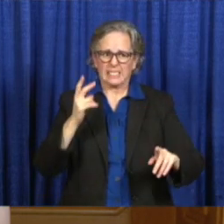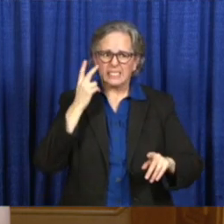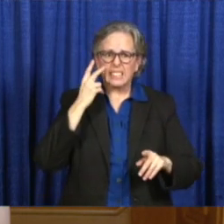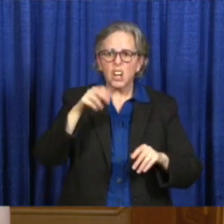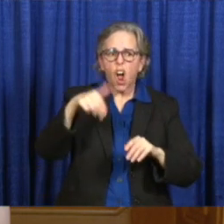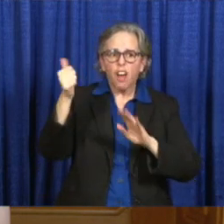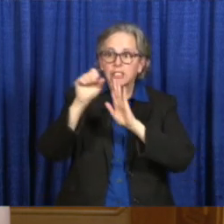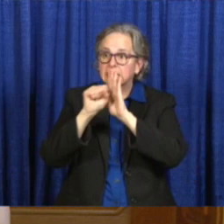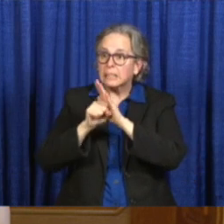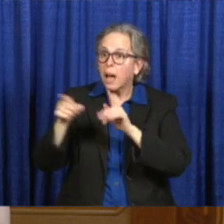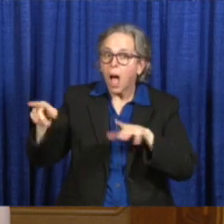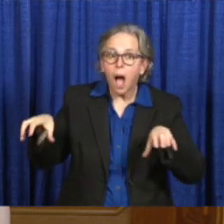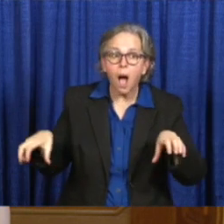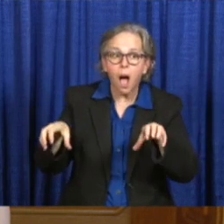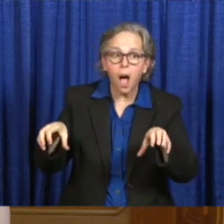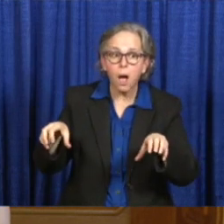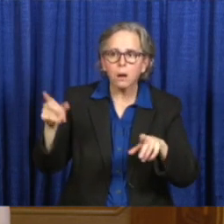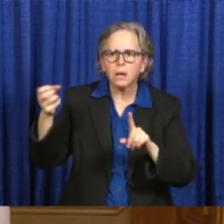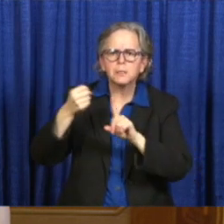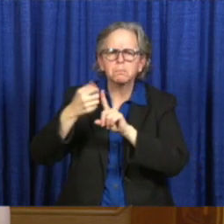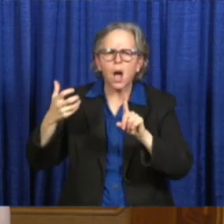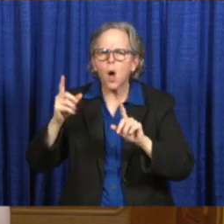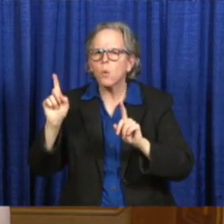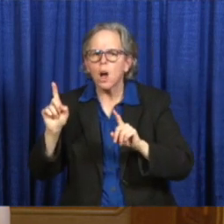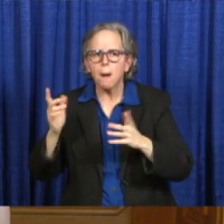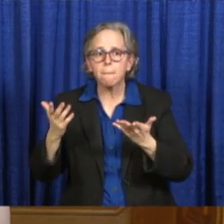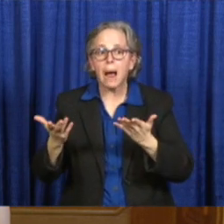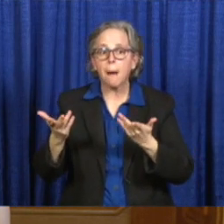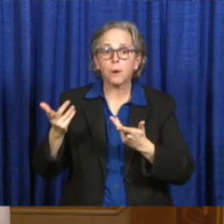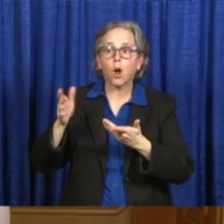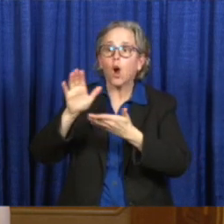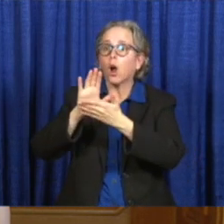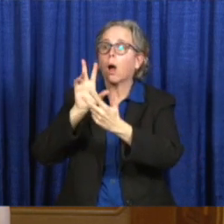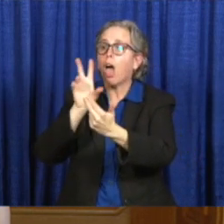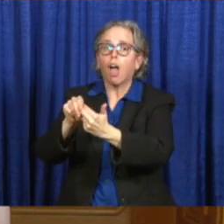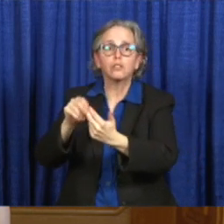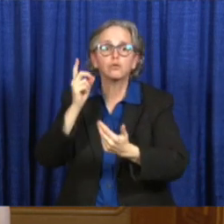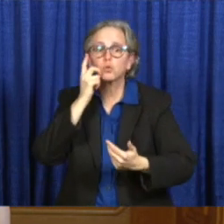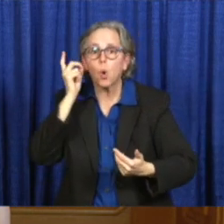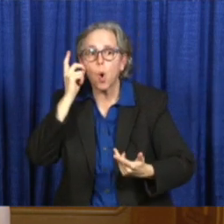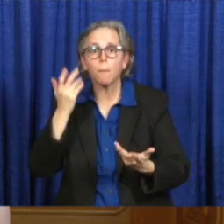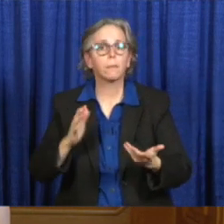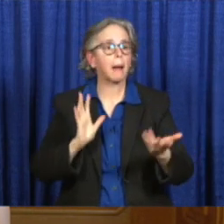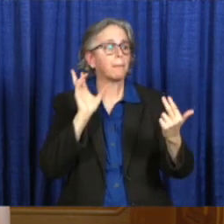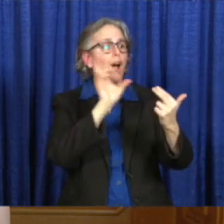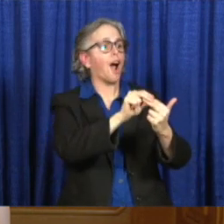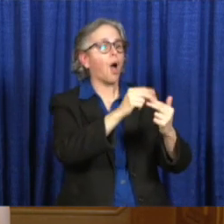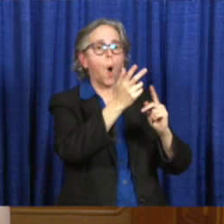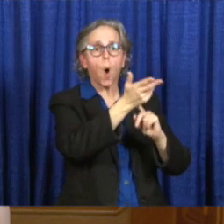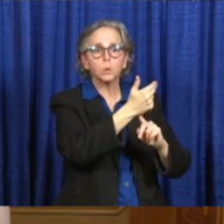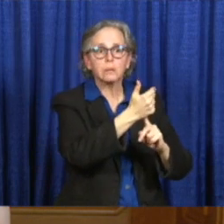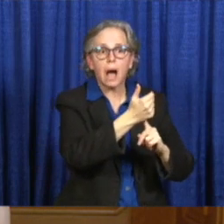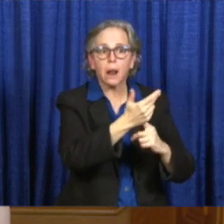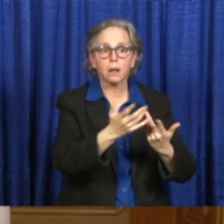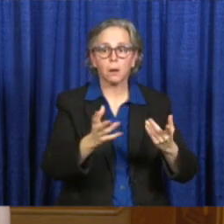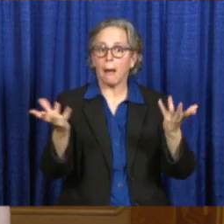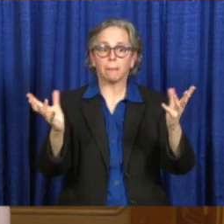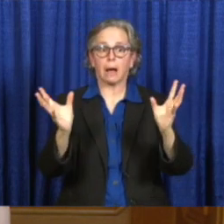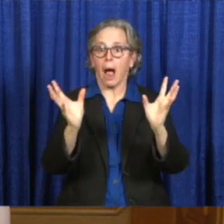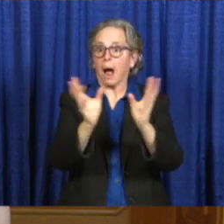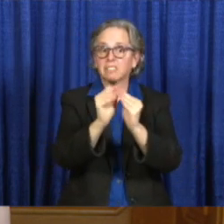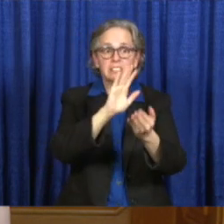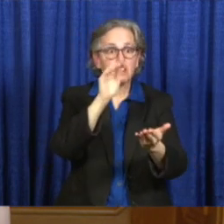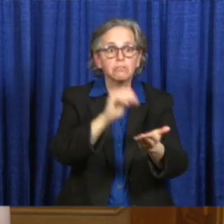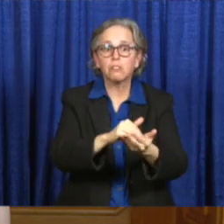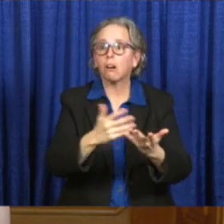might be a convention center, it might be a closed hospital, or an unoccupied medical office, or there may be other possibilities. But